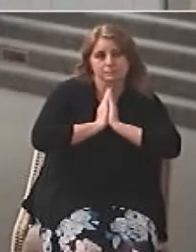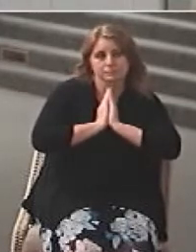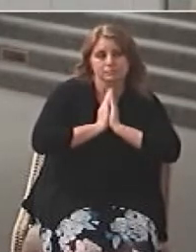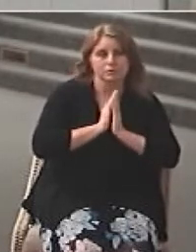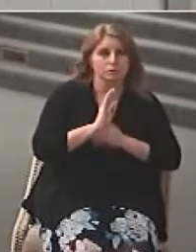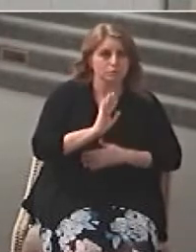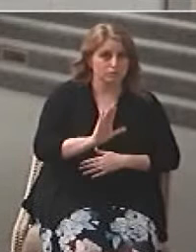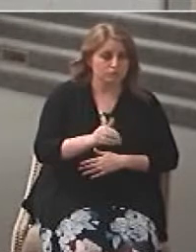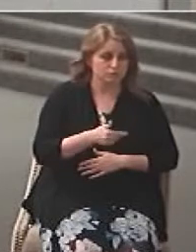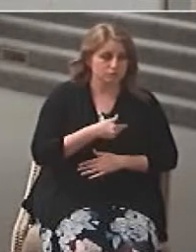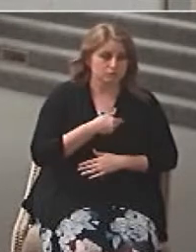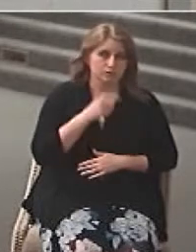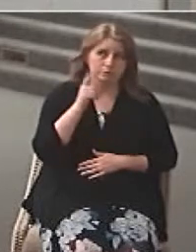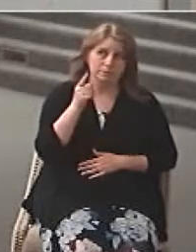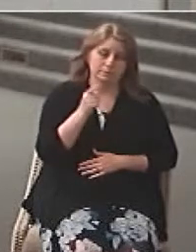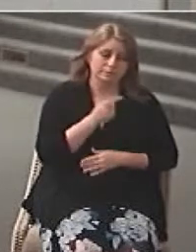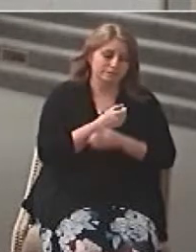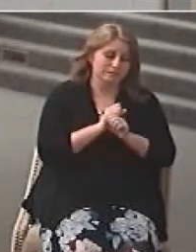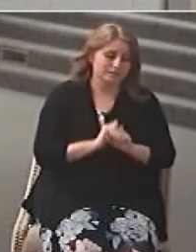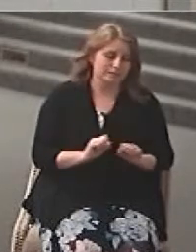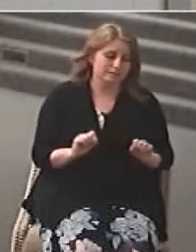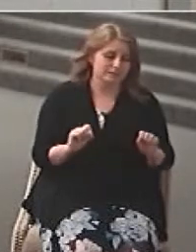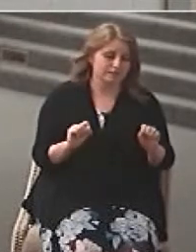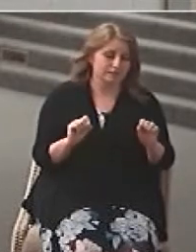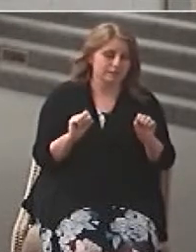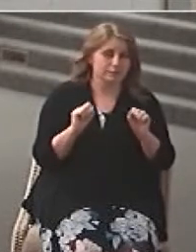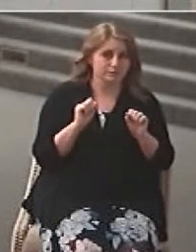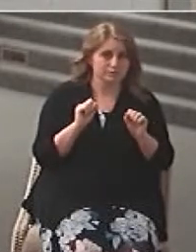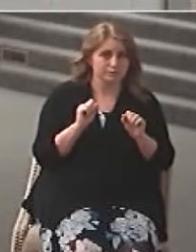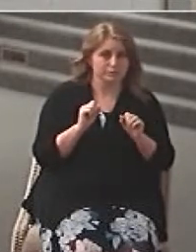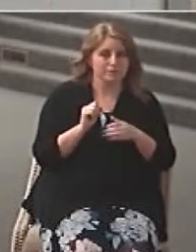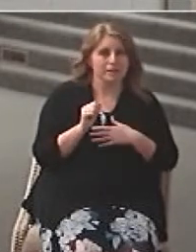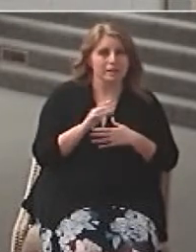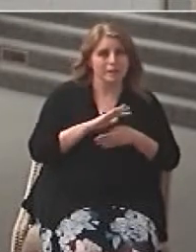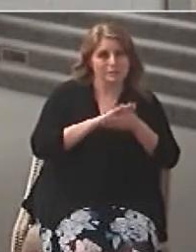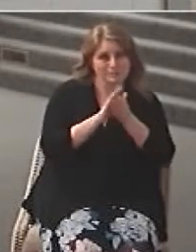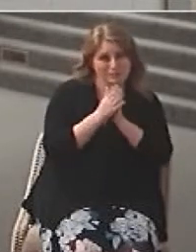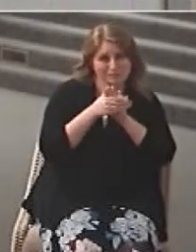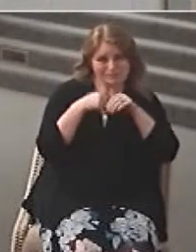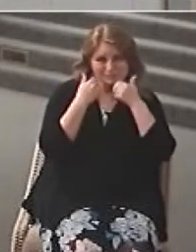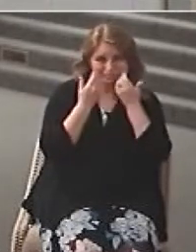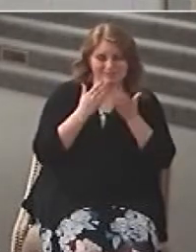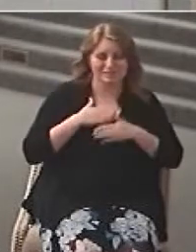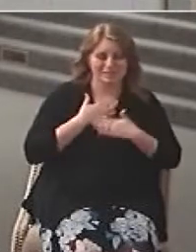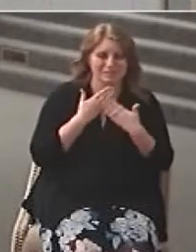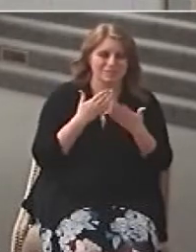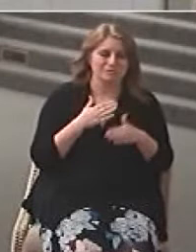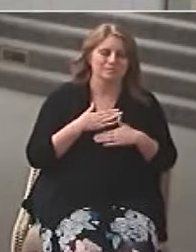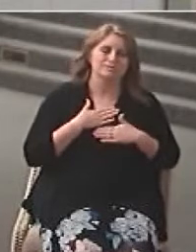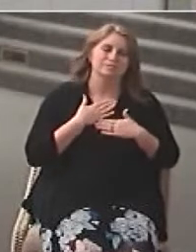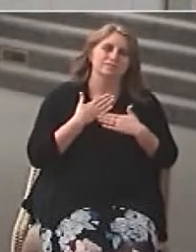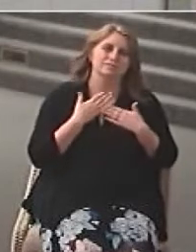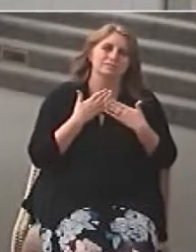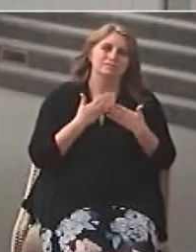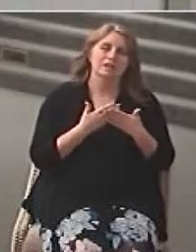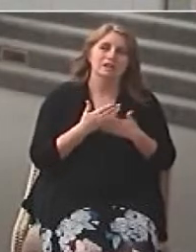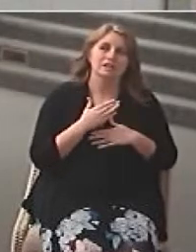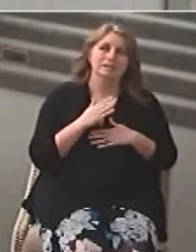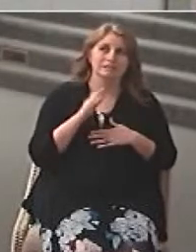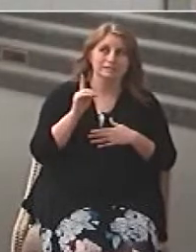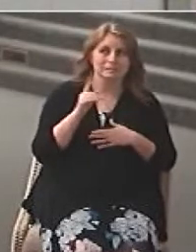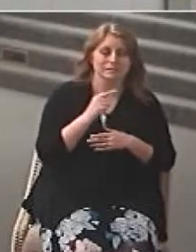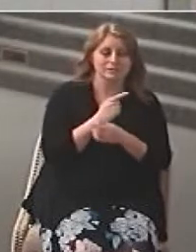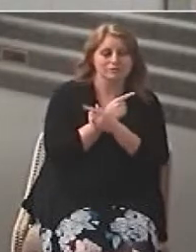save your soul and make you glad. The dearest